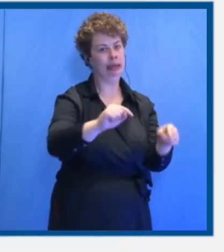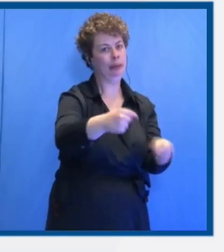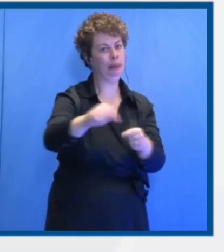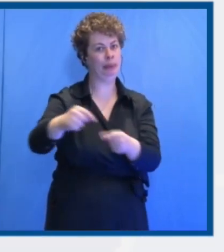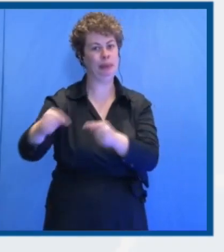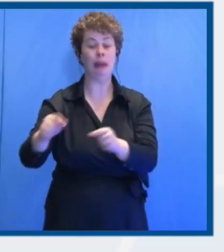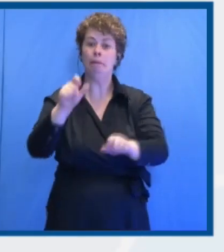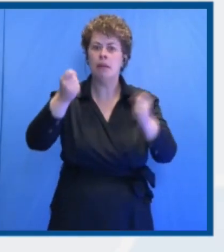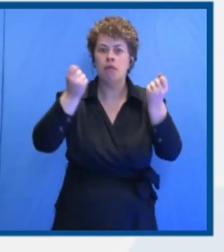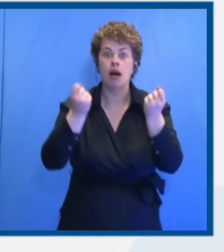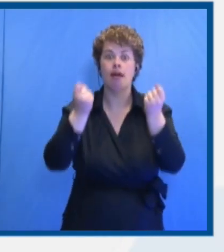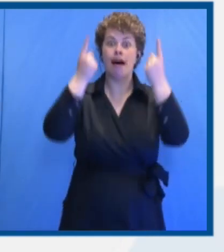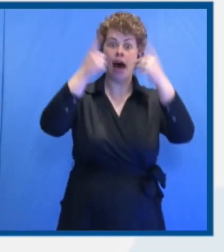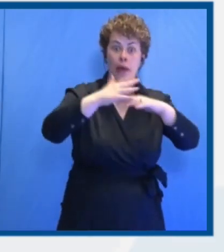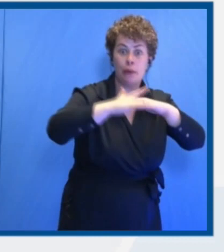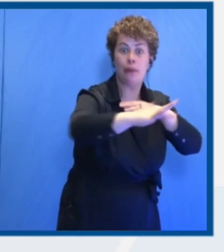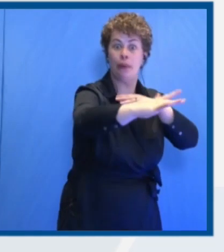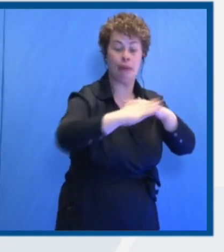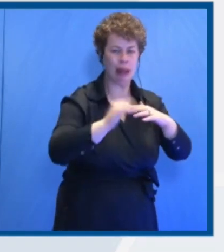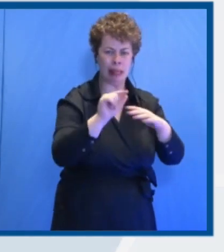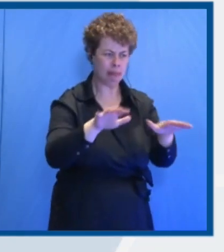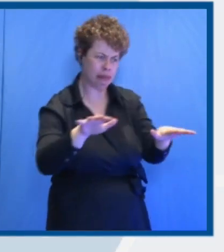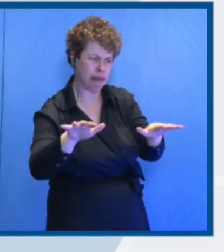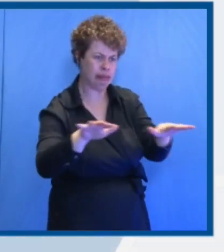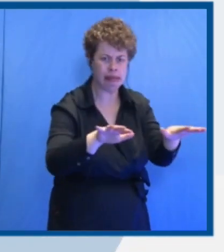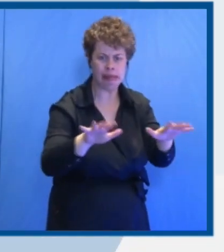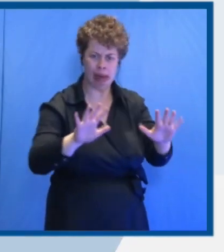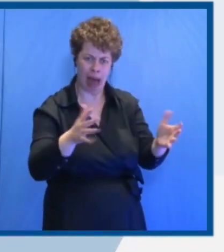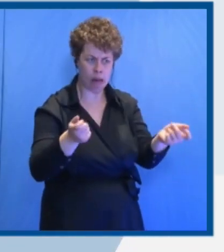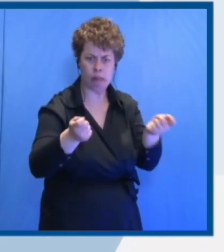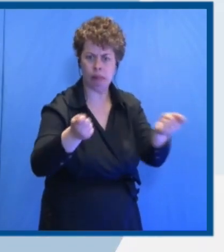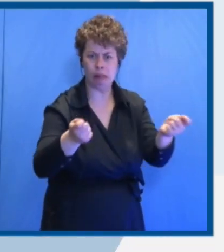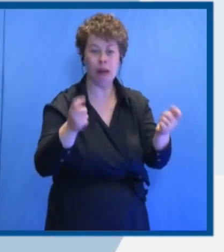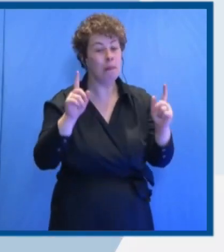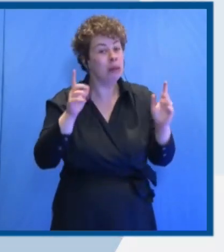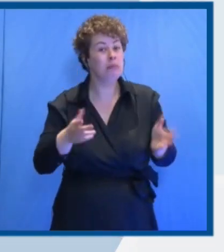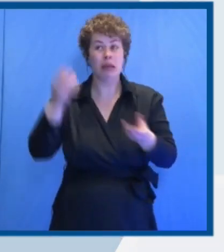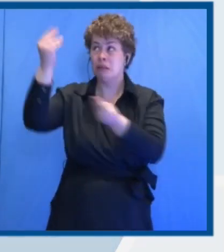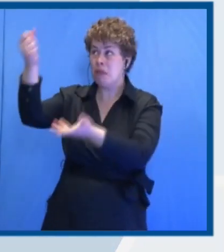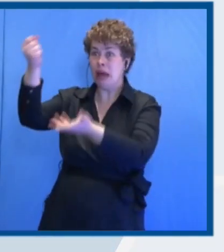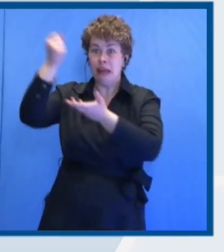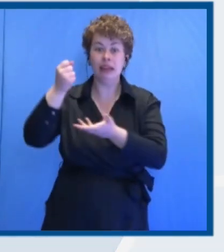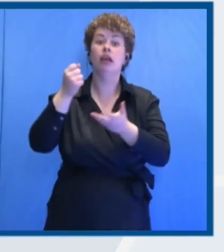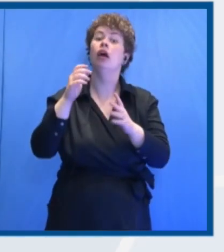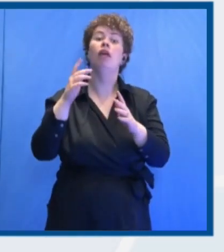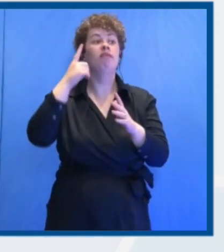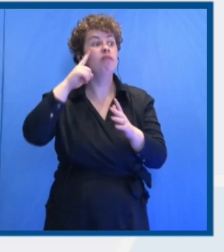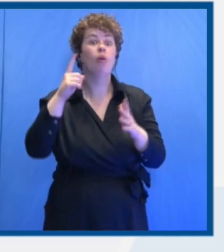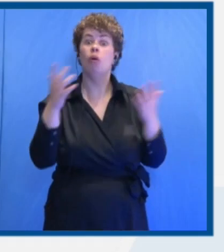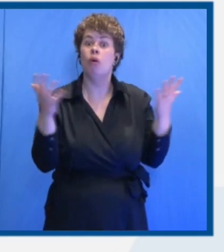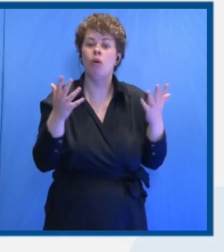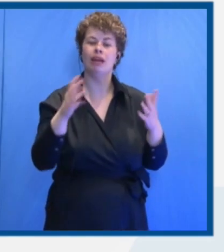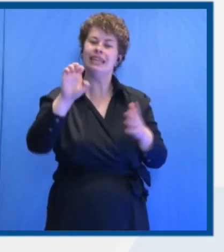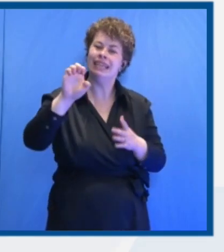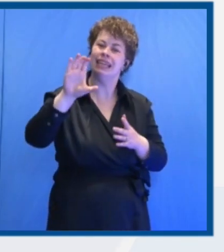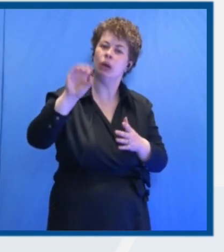understood and considered in investment decision-making for eco-DRR. To achieve the co-benefits